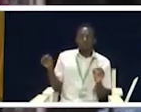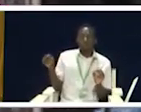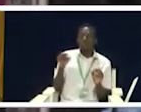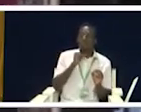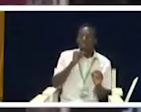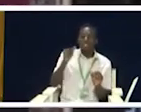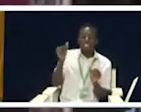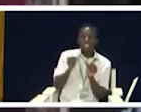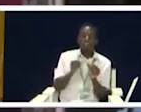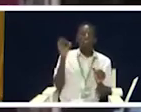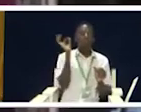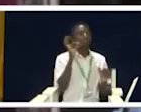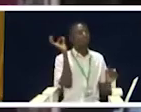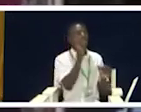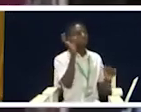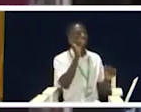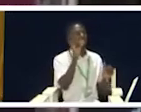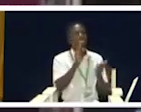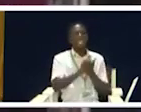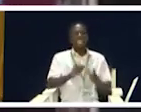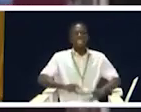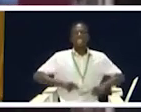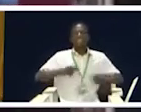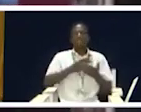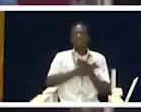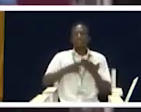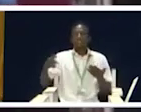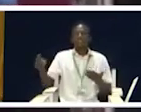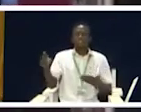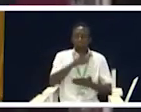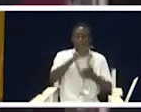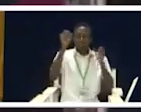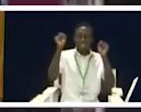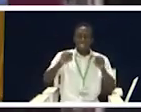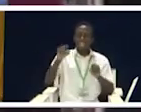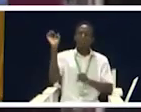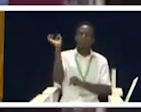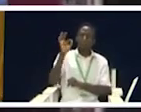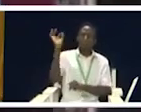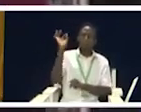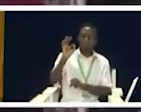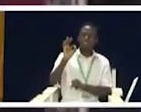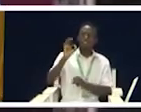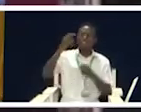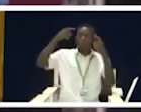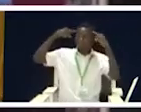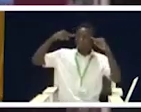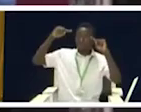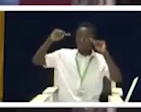holy. You can preach prosperity and be poor. Are you getting me?